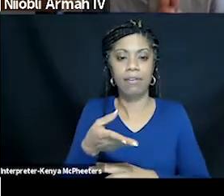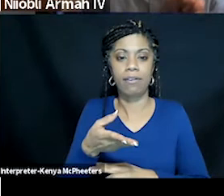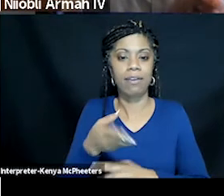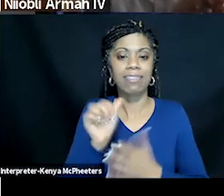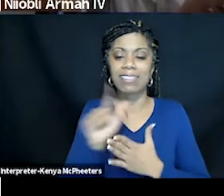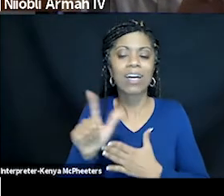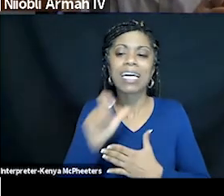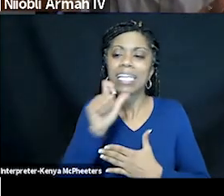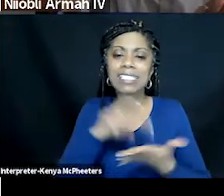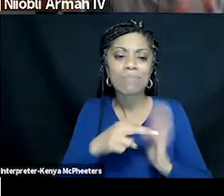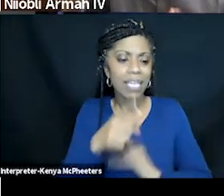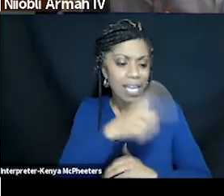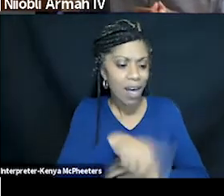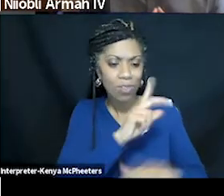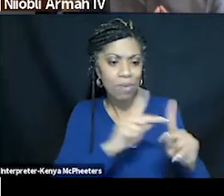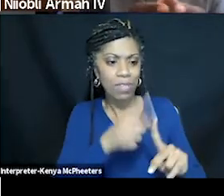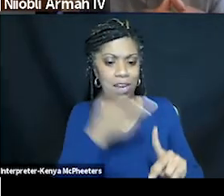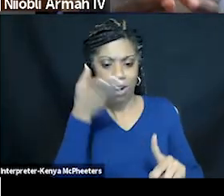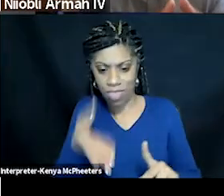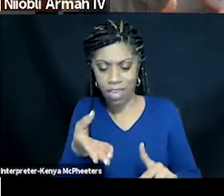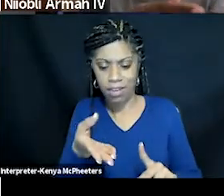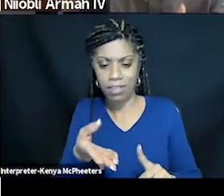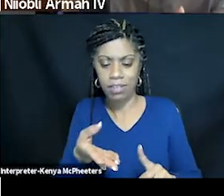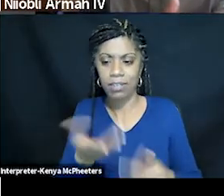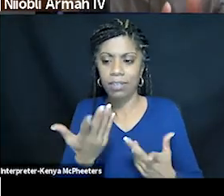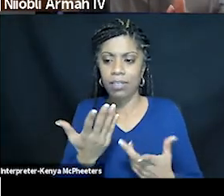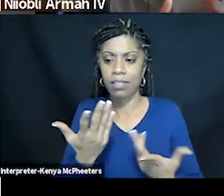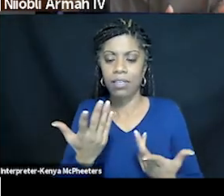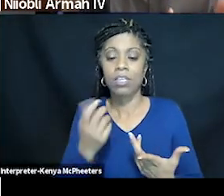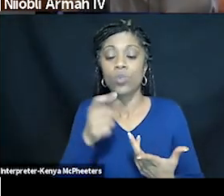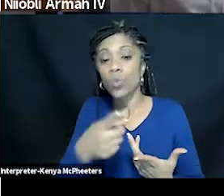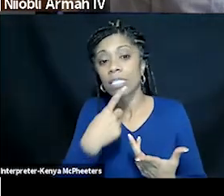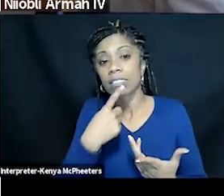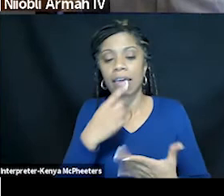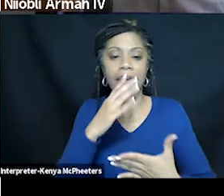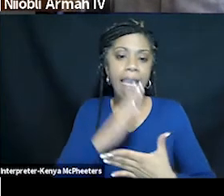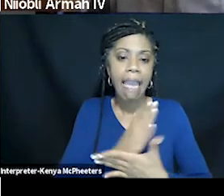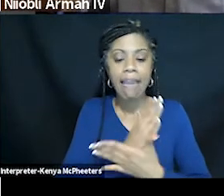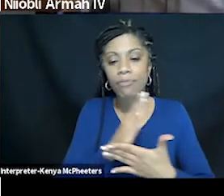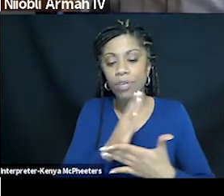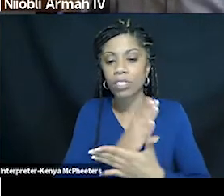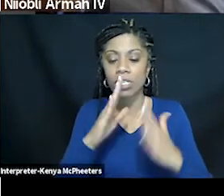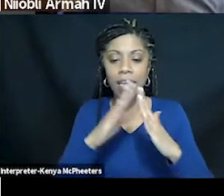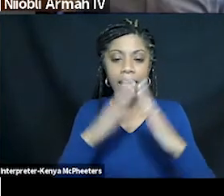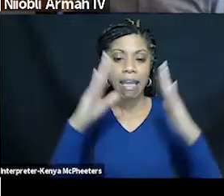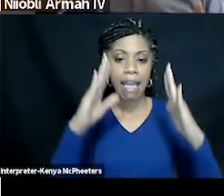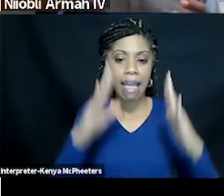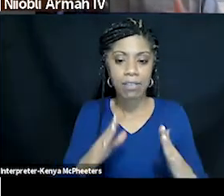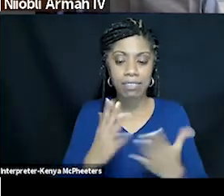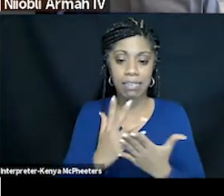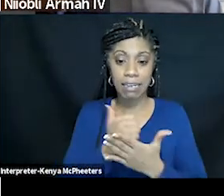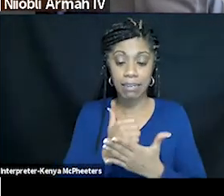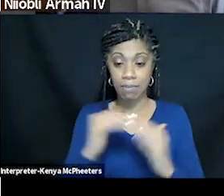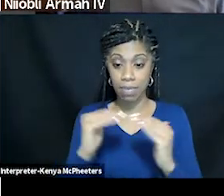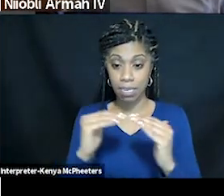is very different than calling them low income. Like here's the average medium household income. Like that's a fact versus saying these are low income people. And so you